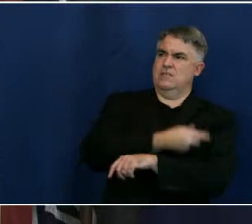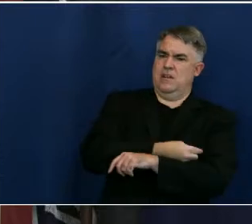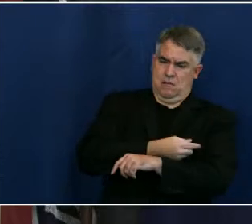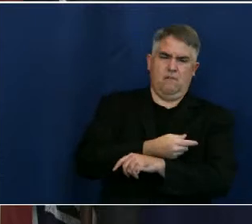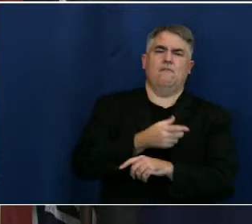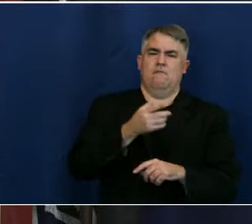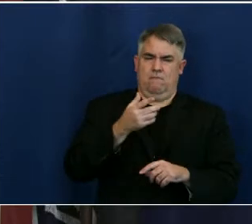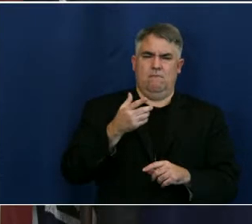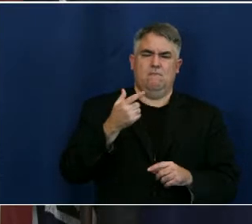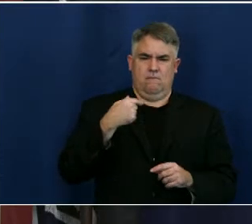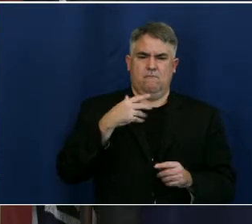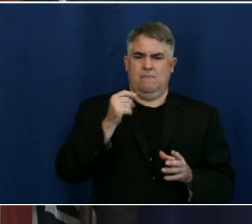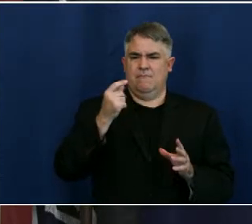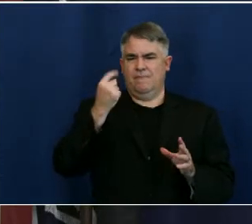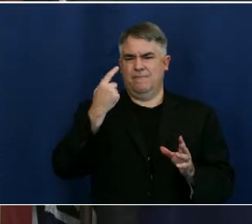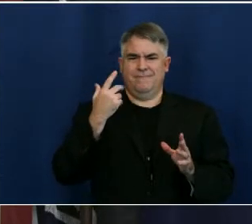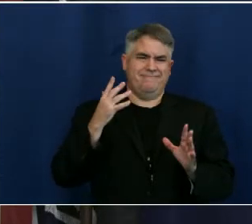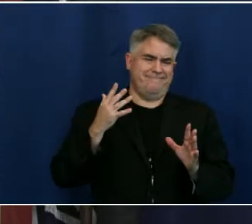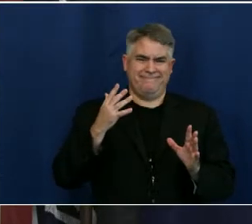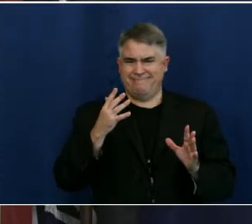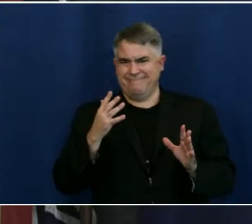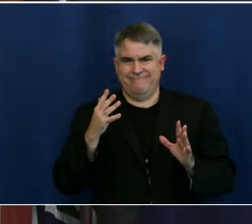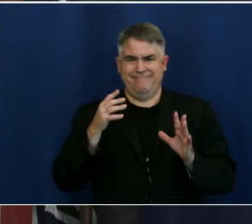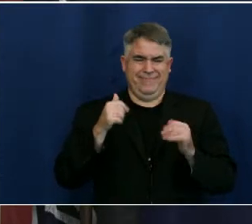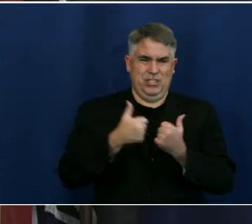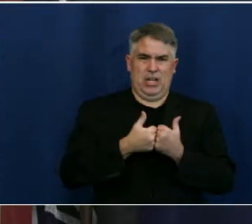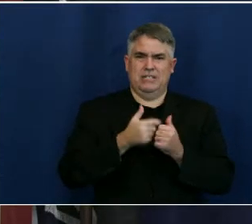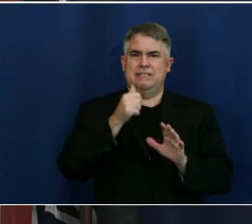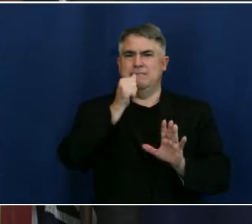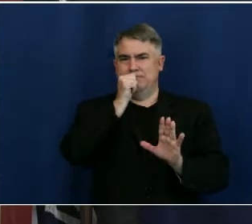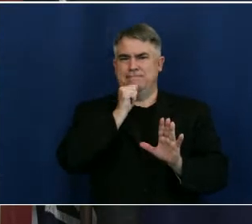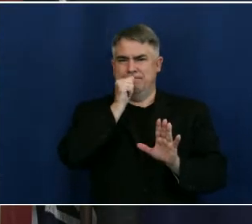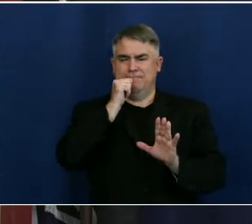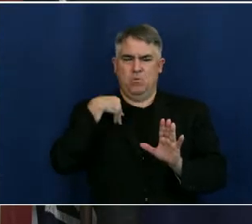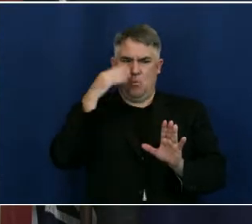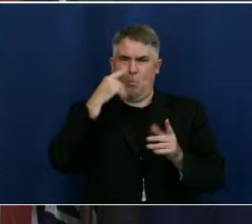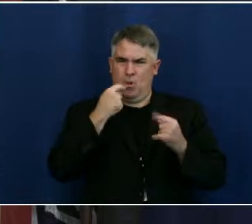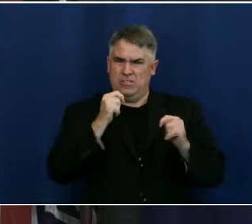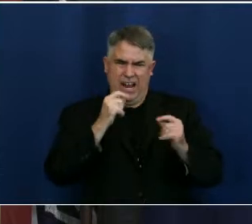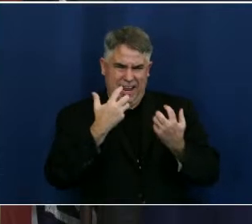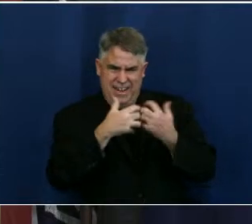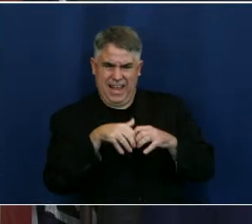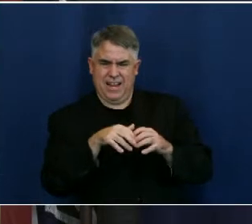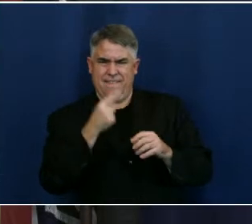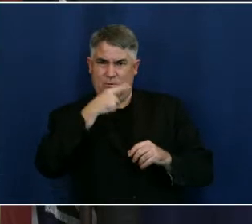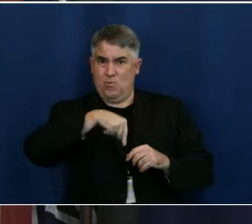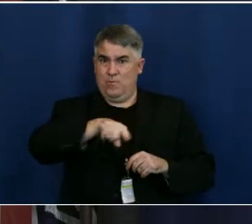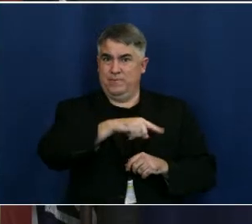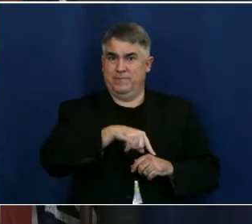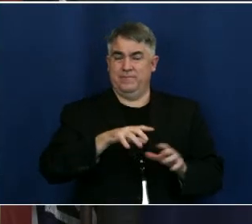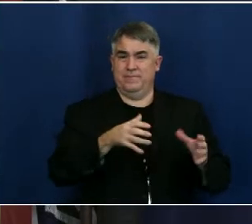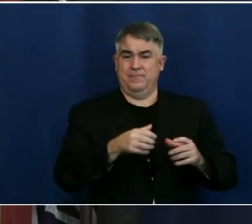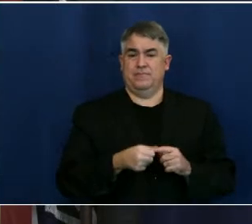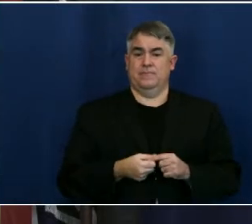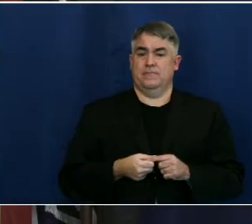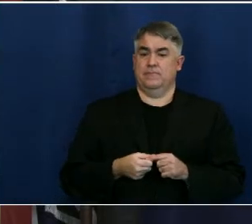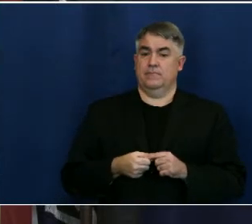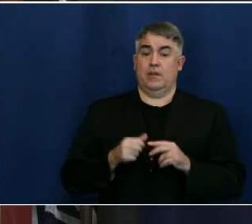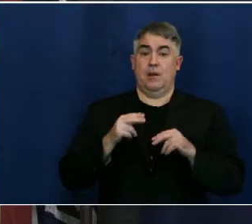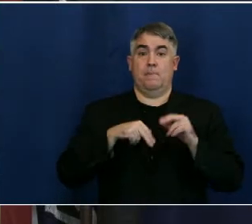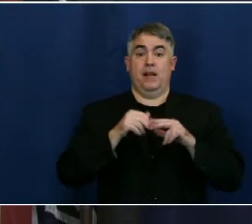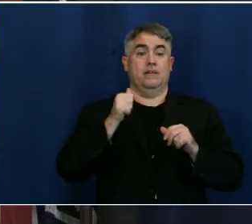patience here. It's very challenging. It's a level of challenge to set up a major station doing lots of people, but there's a